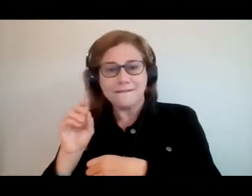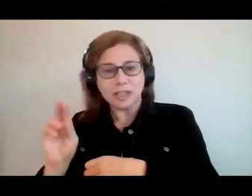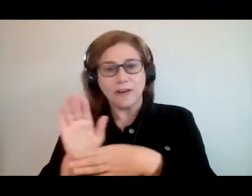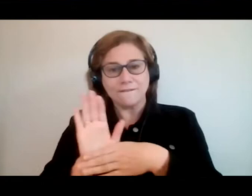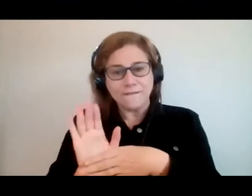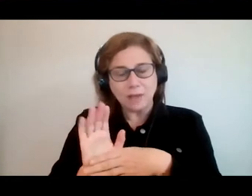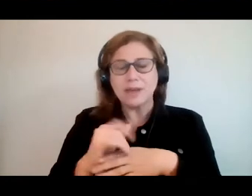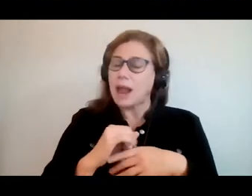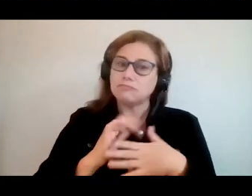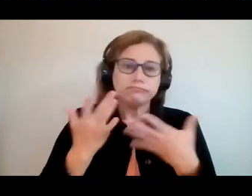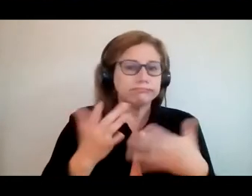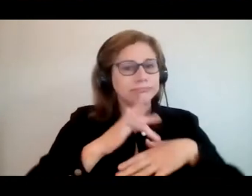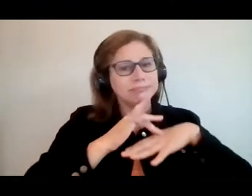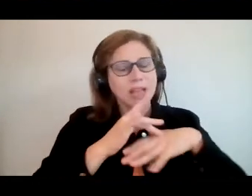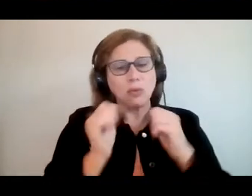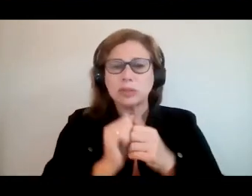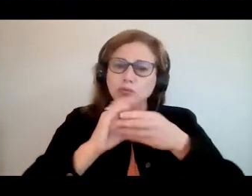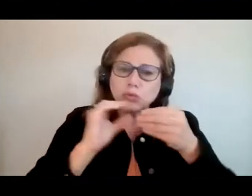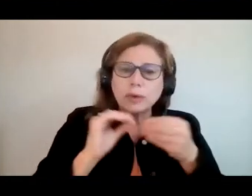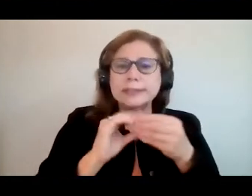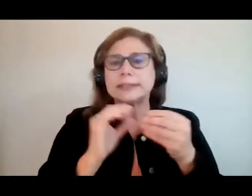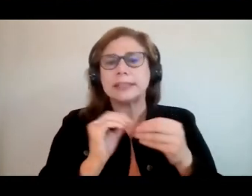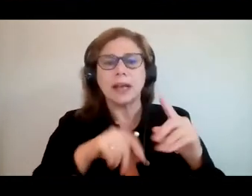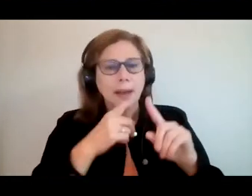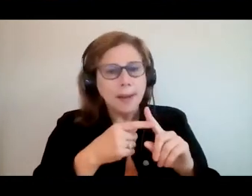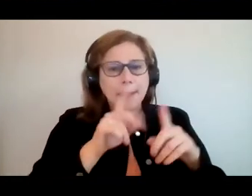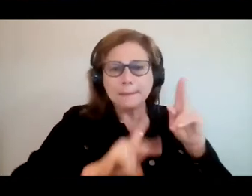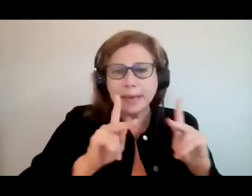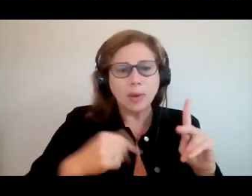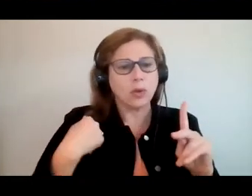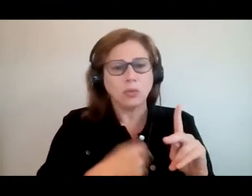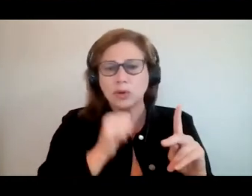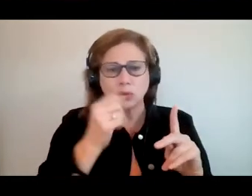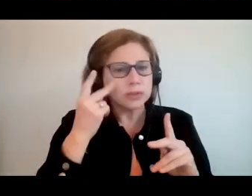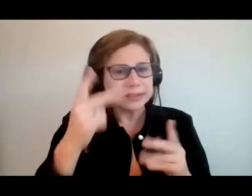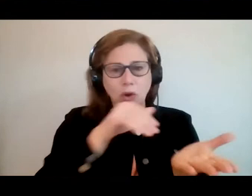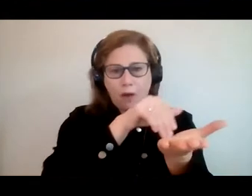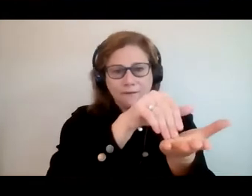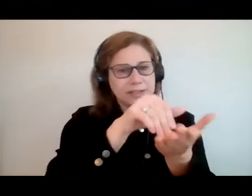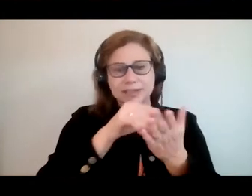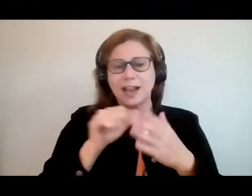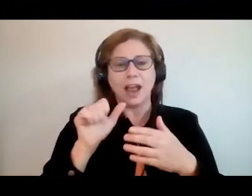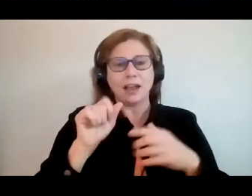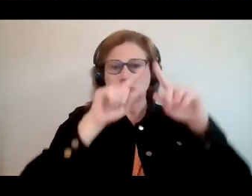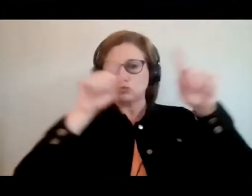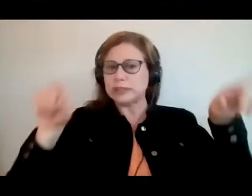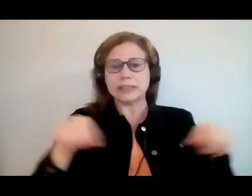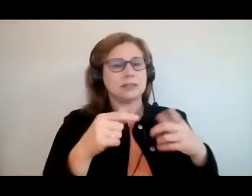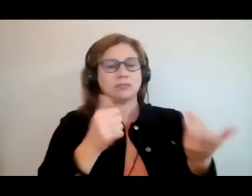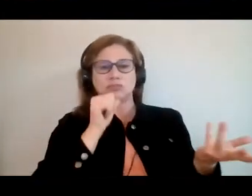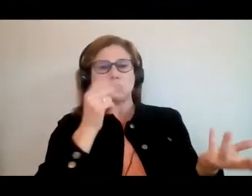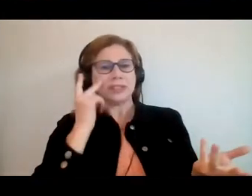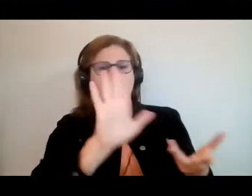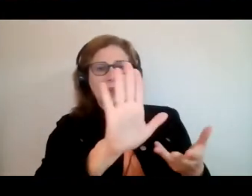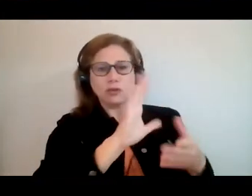obsessed, like Chase said, with stories about people that we don't get to see very often on screen. And also, and being very